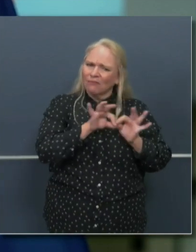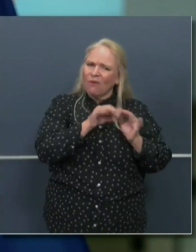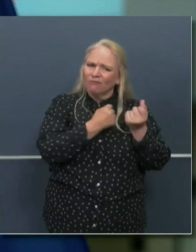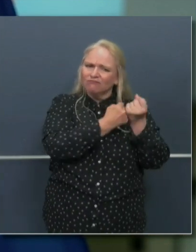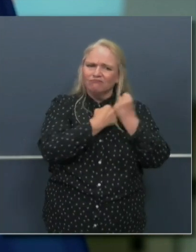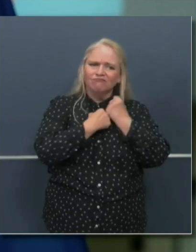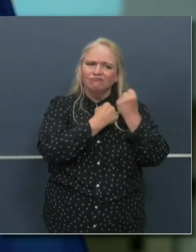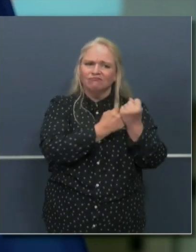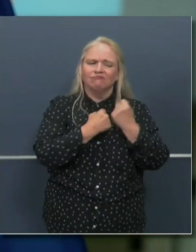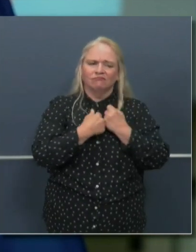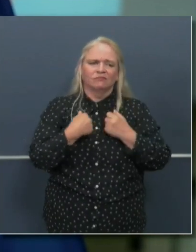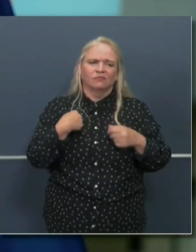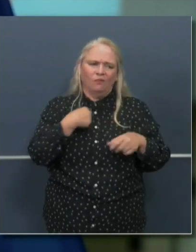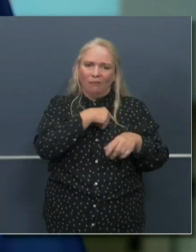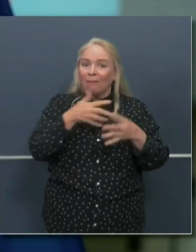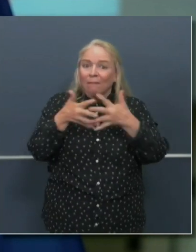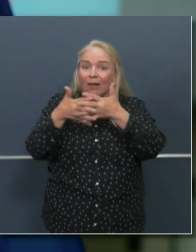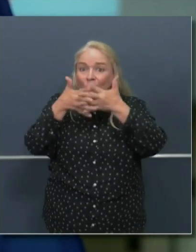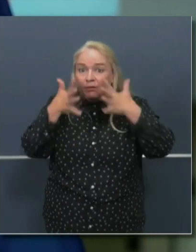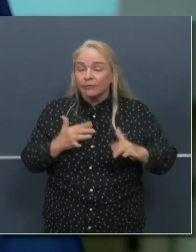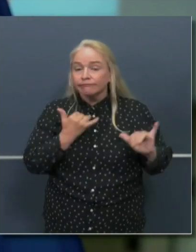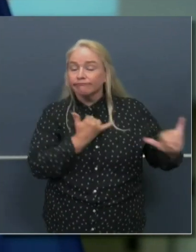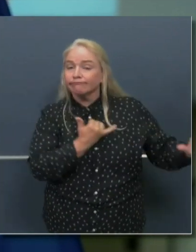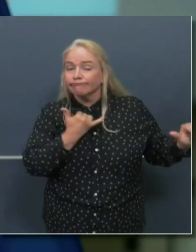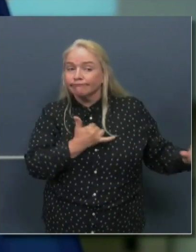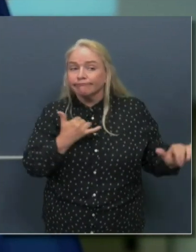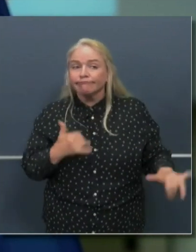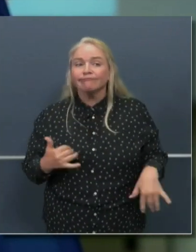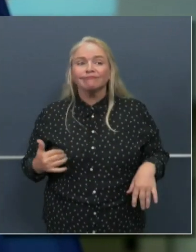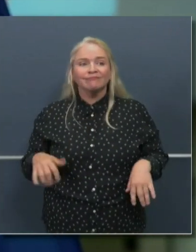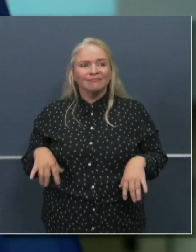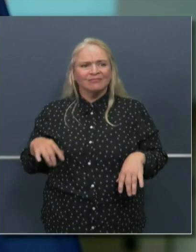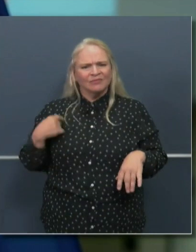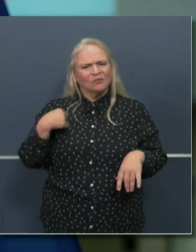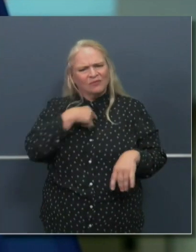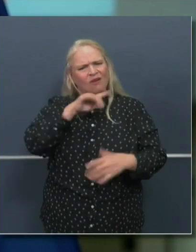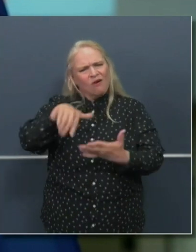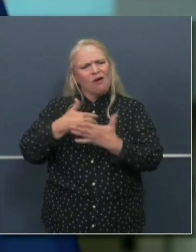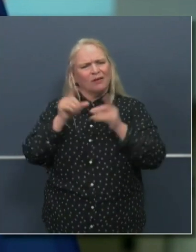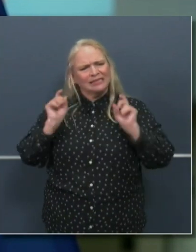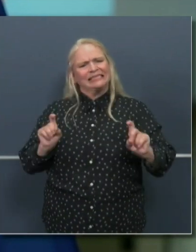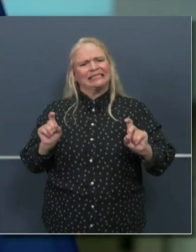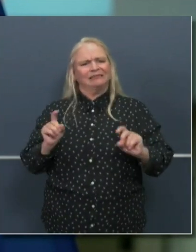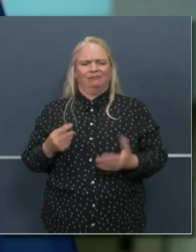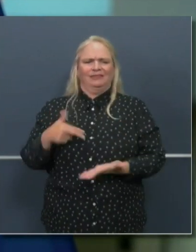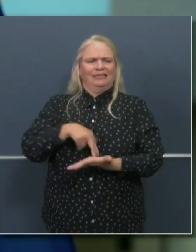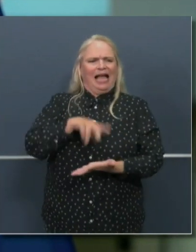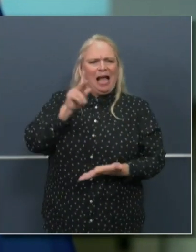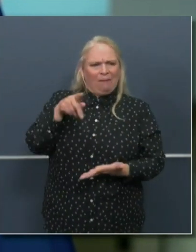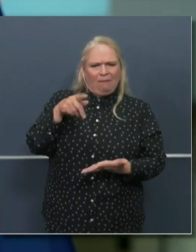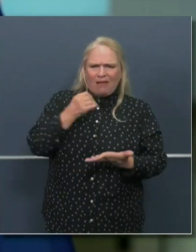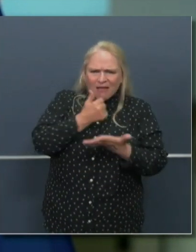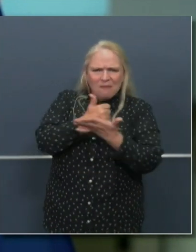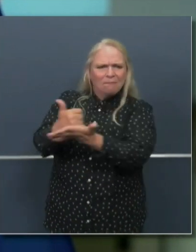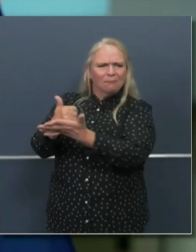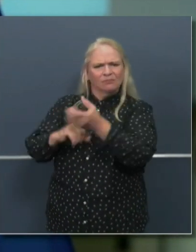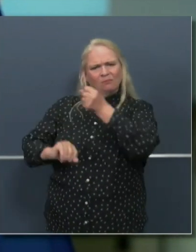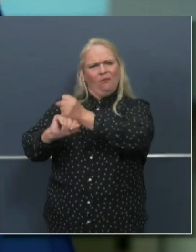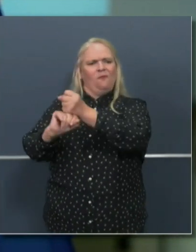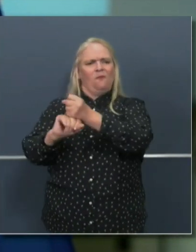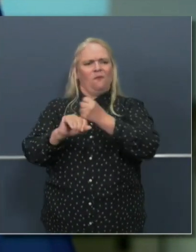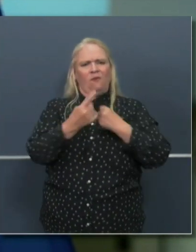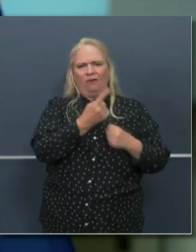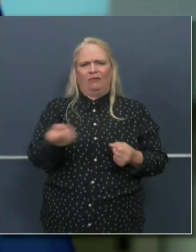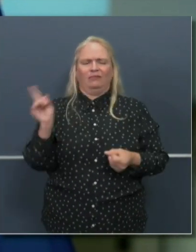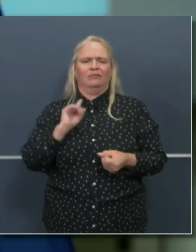spirit that must meet this moment and the needs of our brothers and sisters in other states. And so I mentioned a